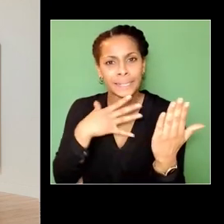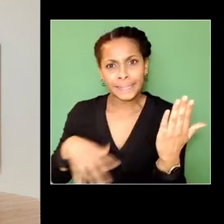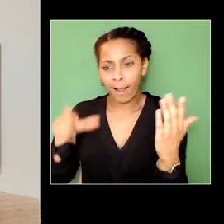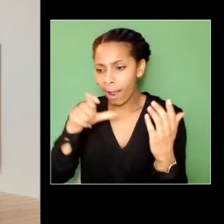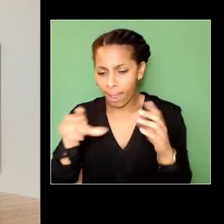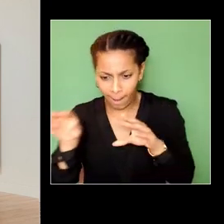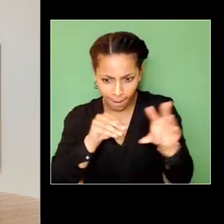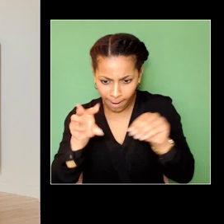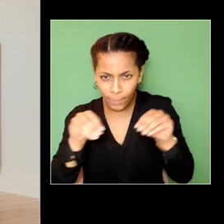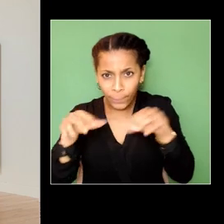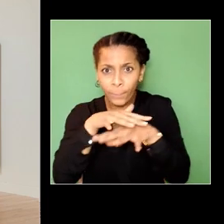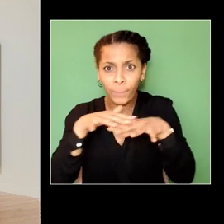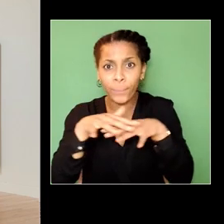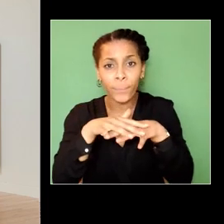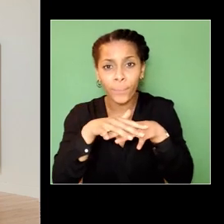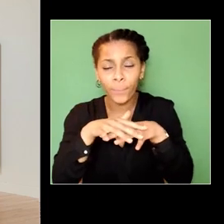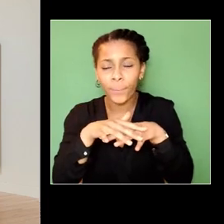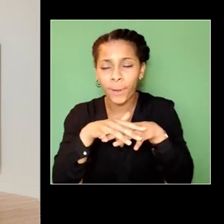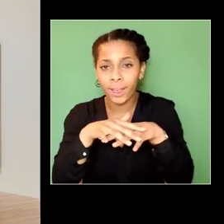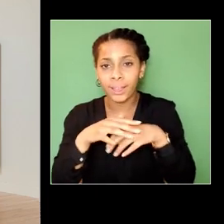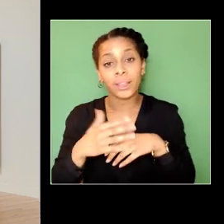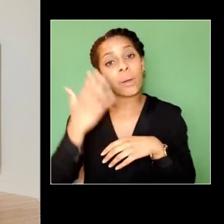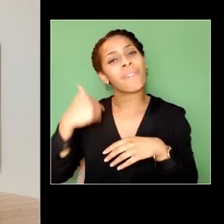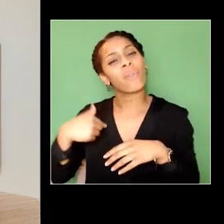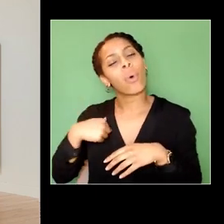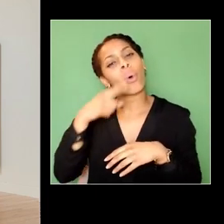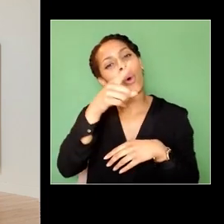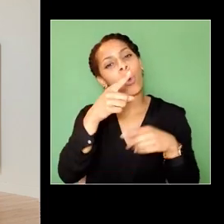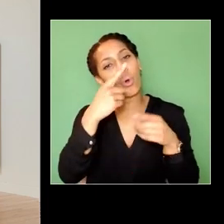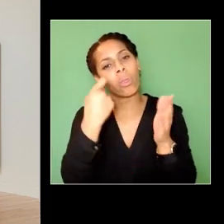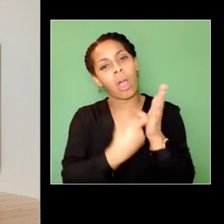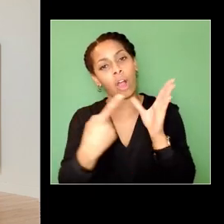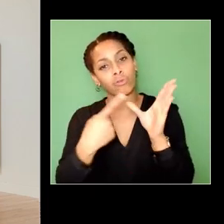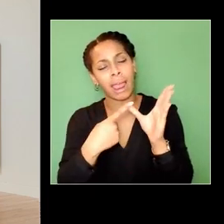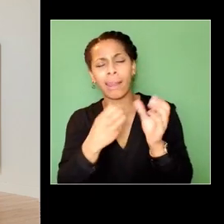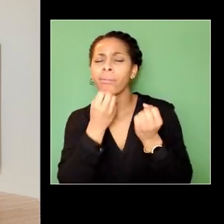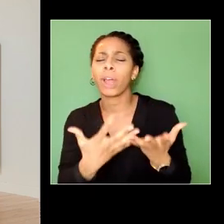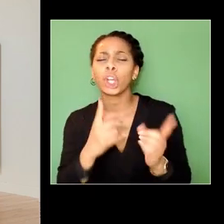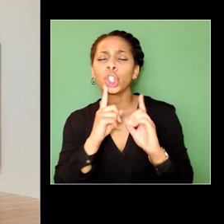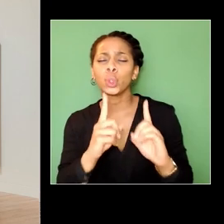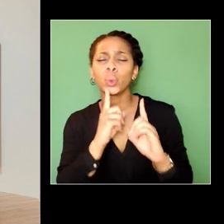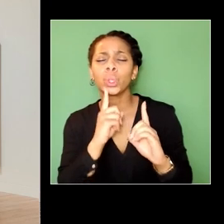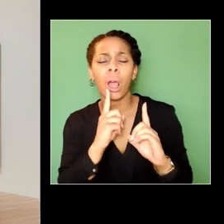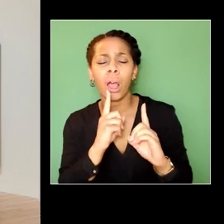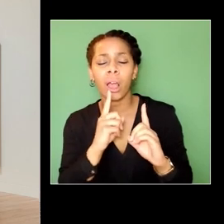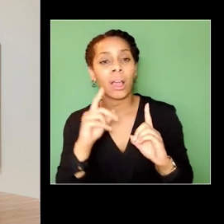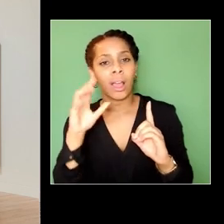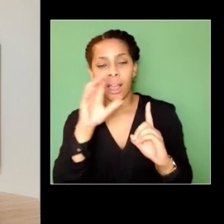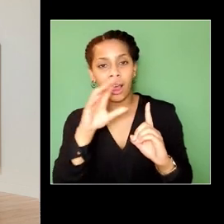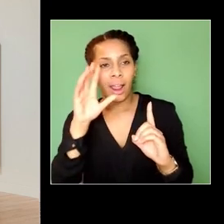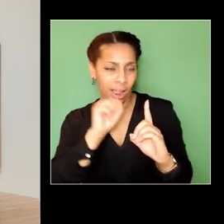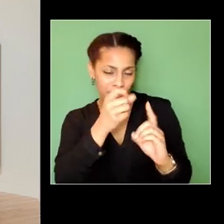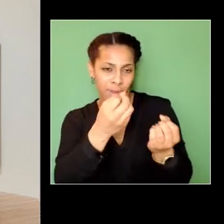I had a wonderful tutor when I was at the RA, Alan Miller, who said to me one day, I mean, I really never knew what to do with color, and he